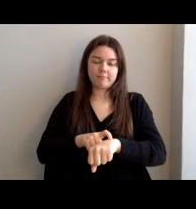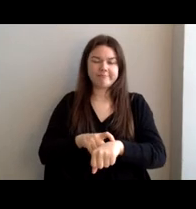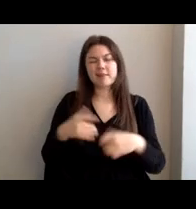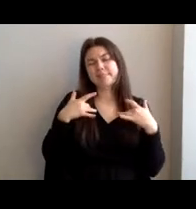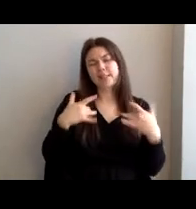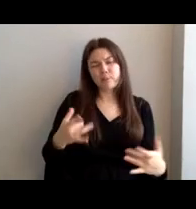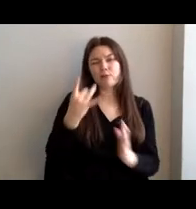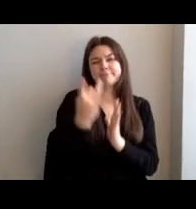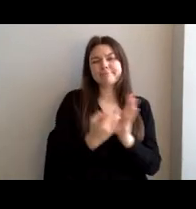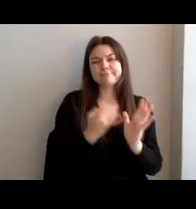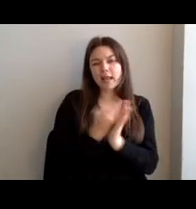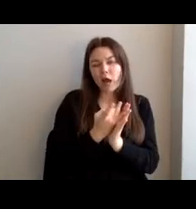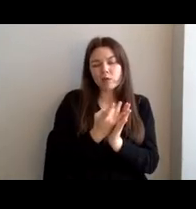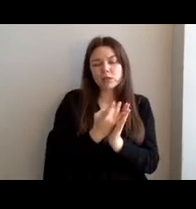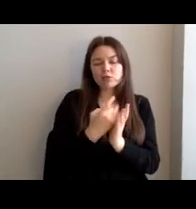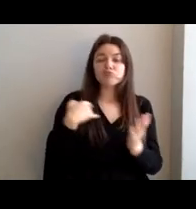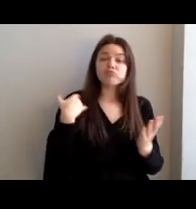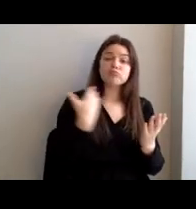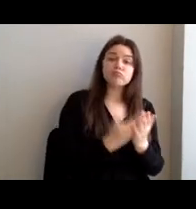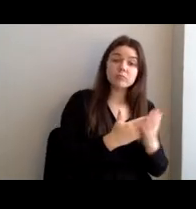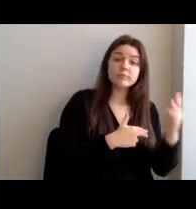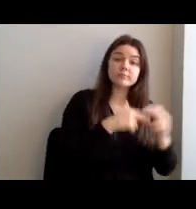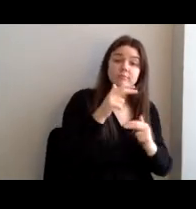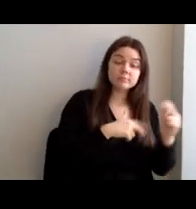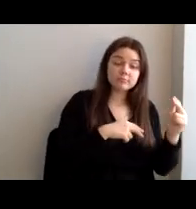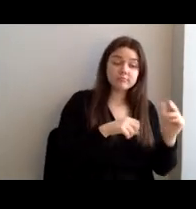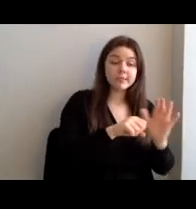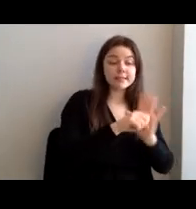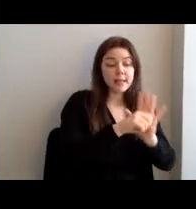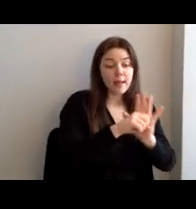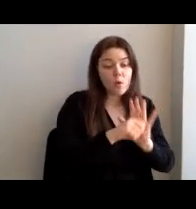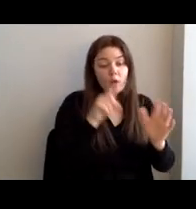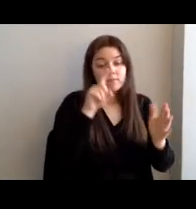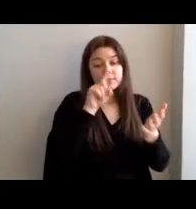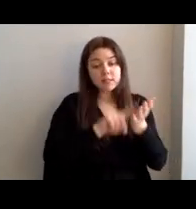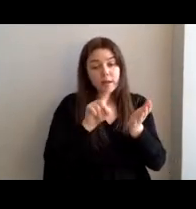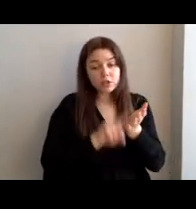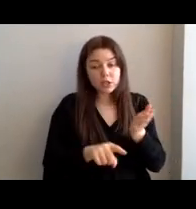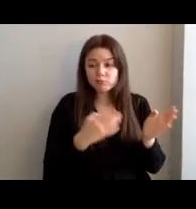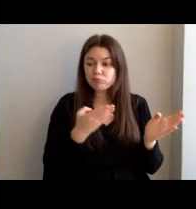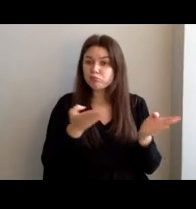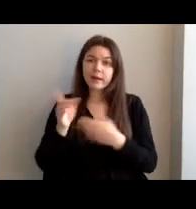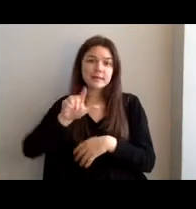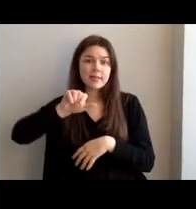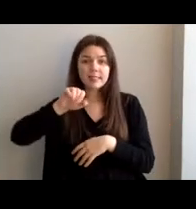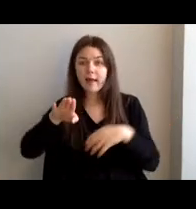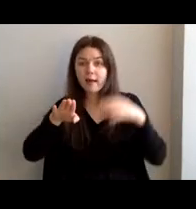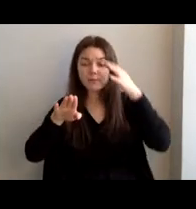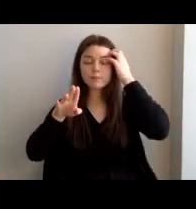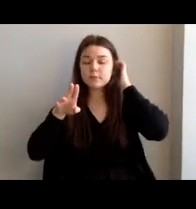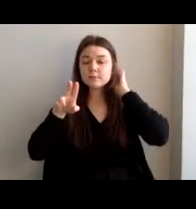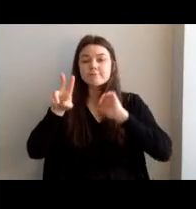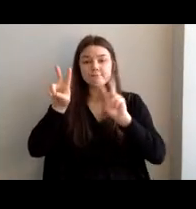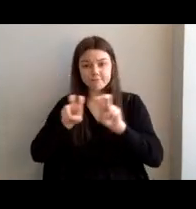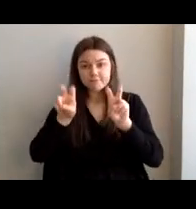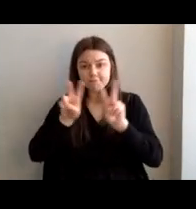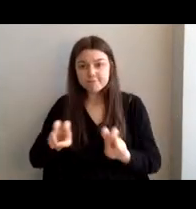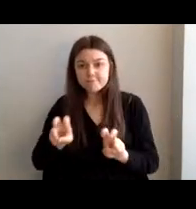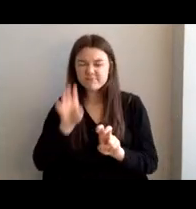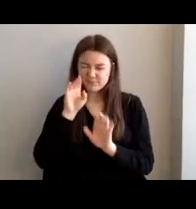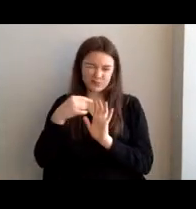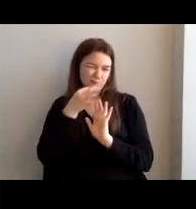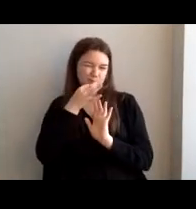to the processing facilities, pull samples, do our inspection. We can bring it back to our lab, conduct our analysis, which you're going to see soon